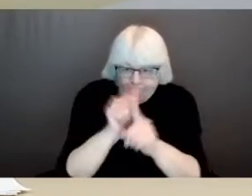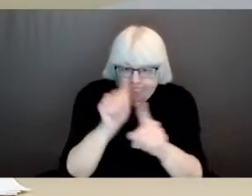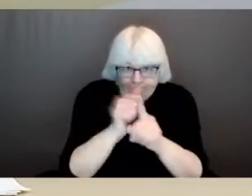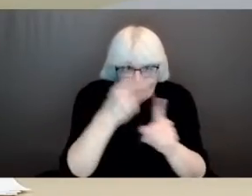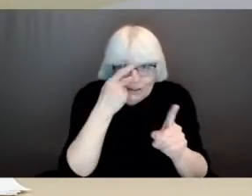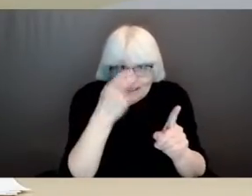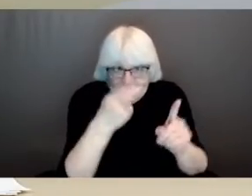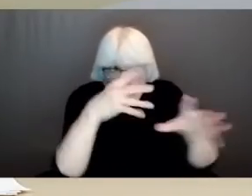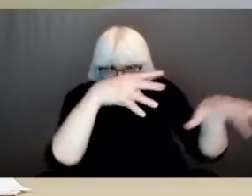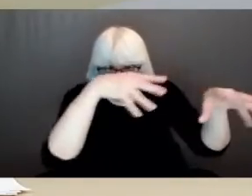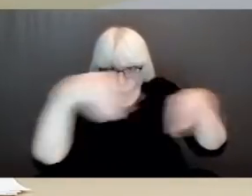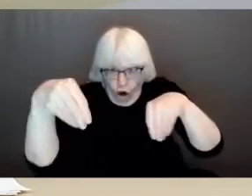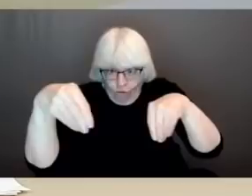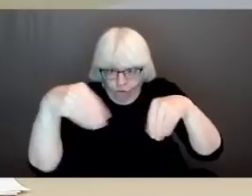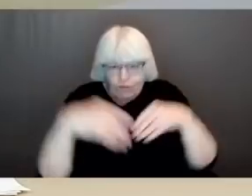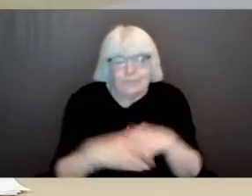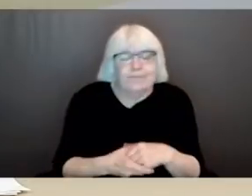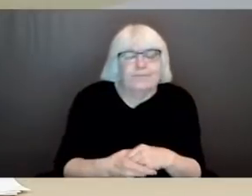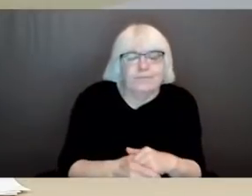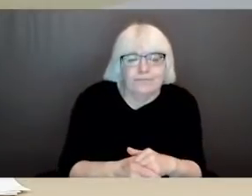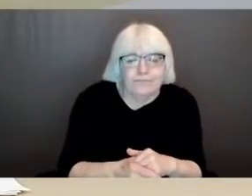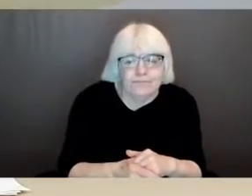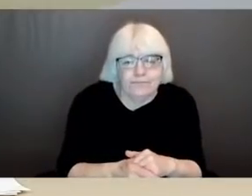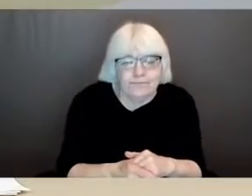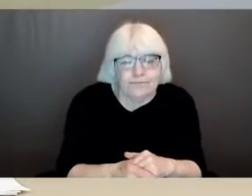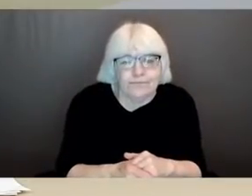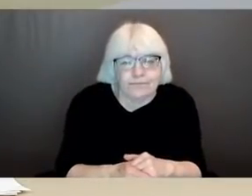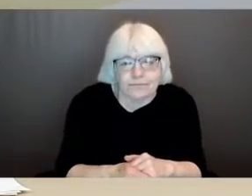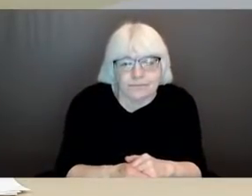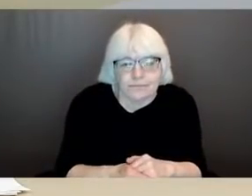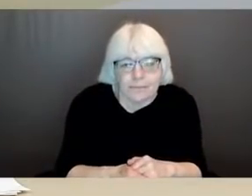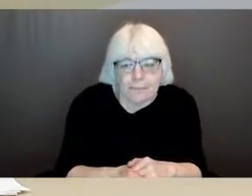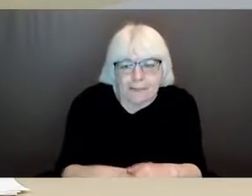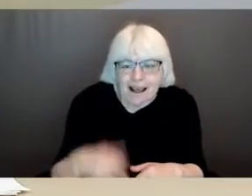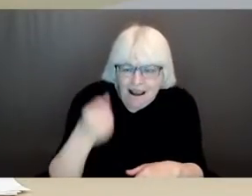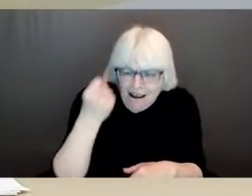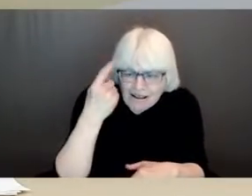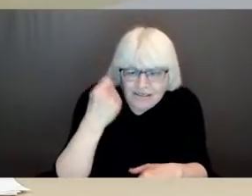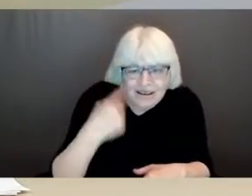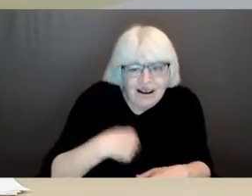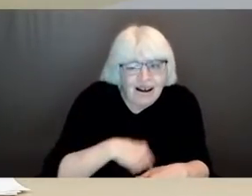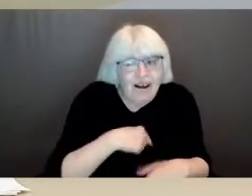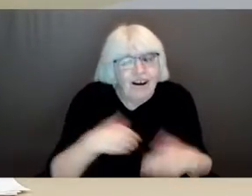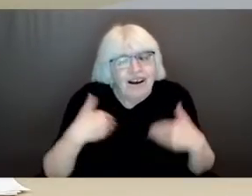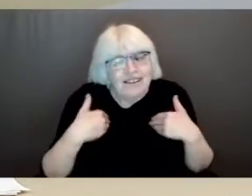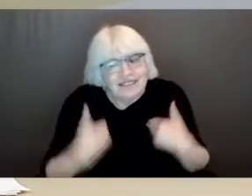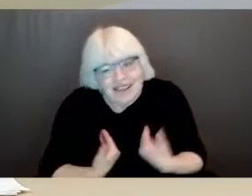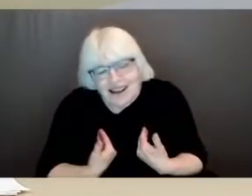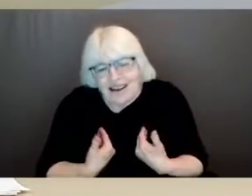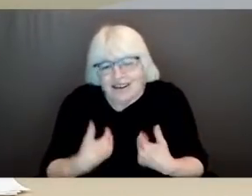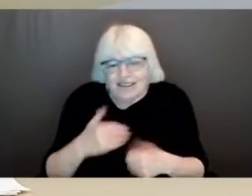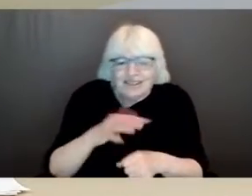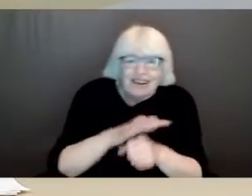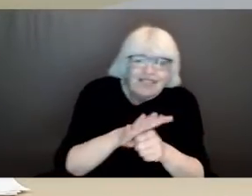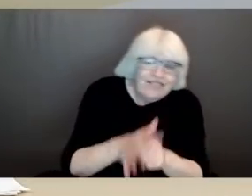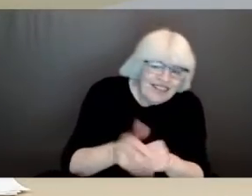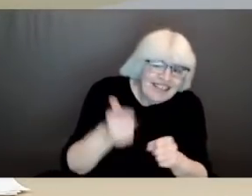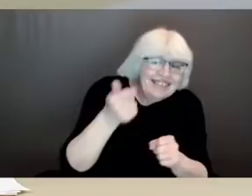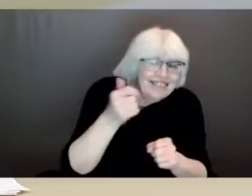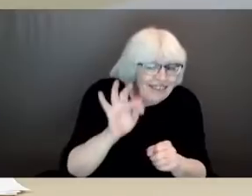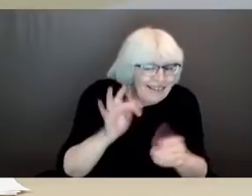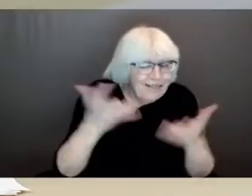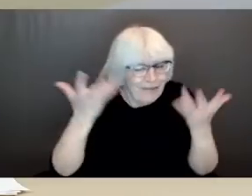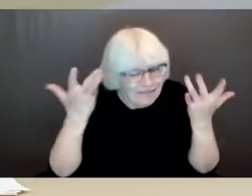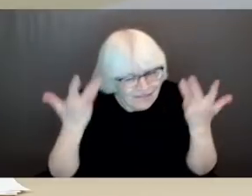Everyone is tired of COVID-19, and we all want it to be over. I share those feelings, and everyone involved